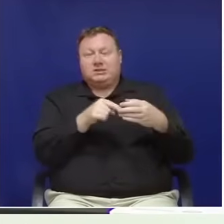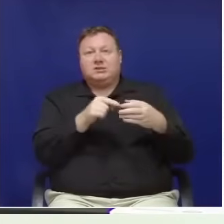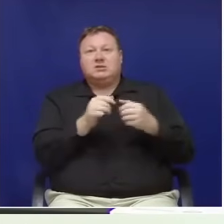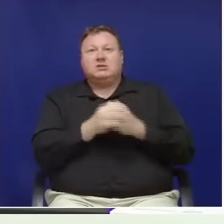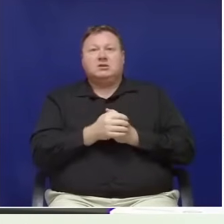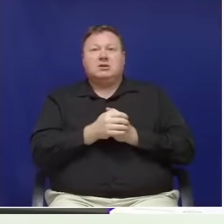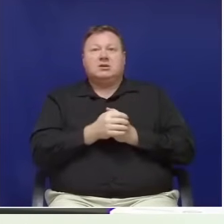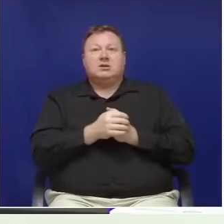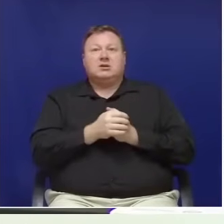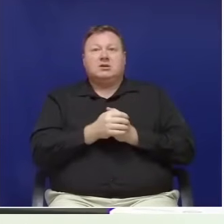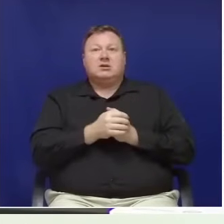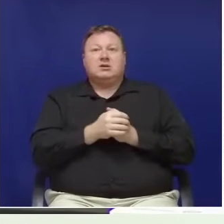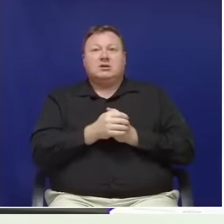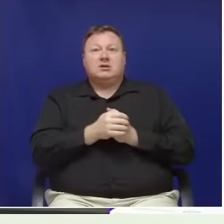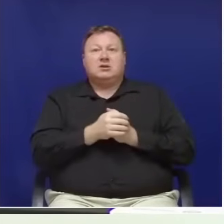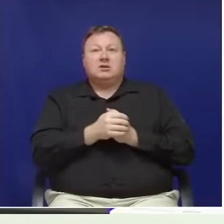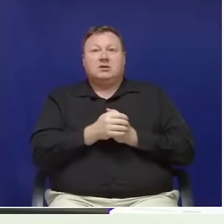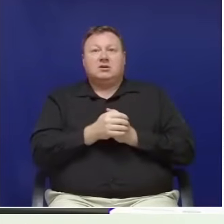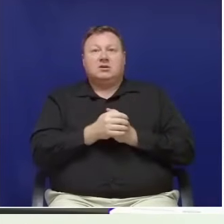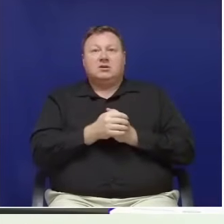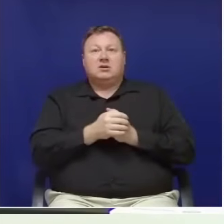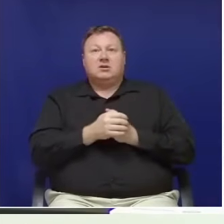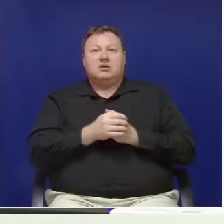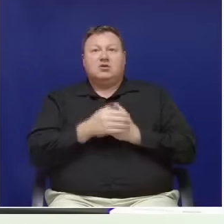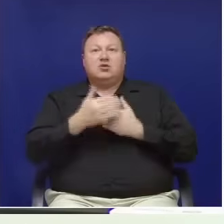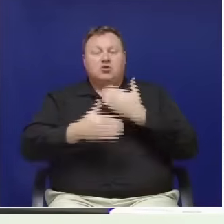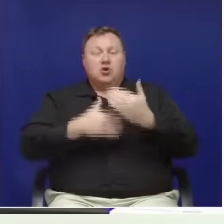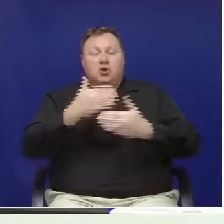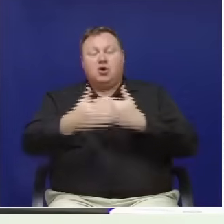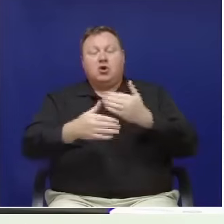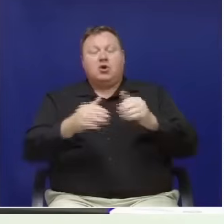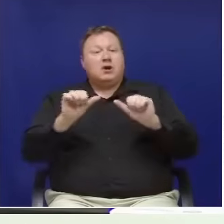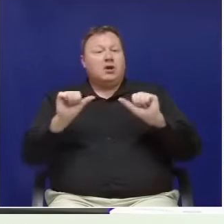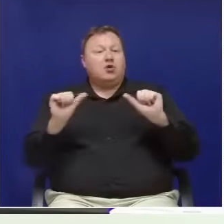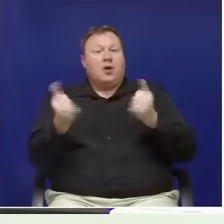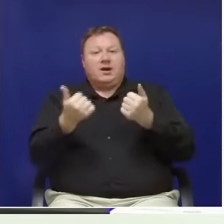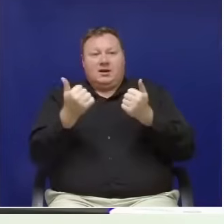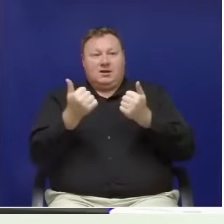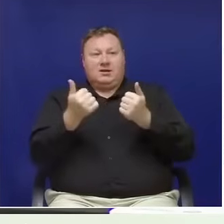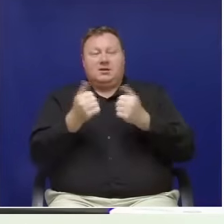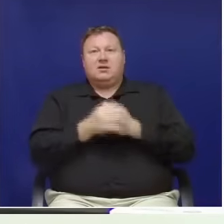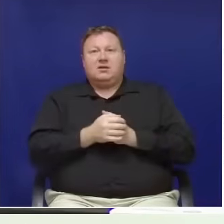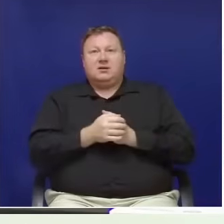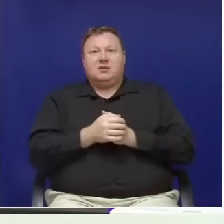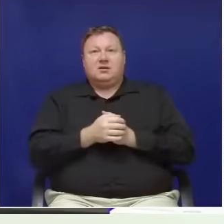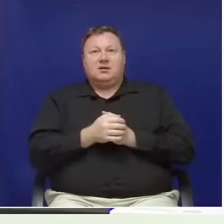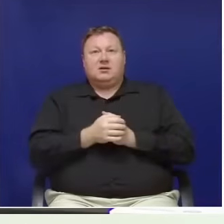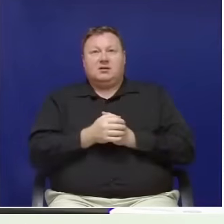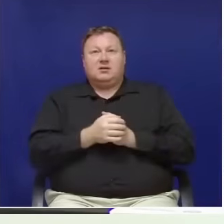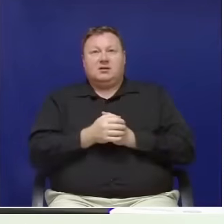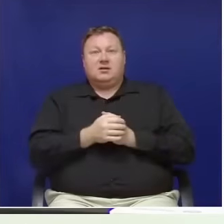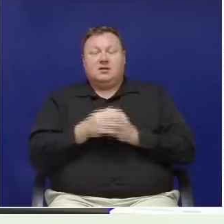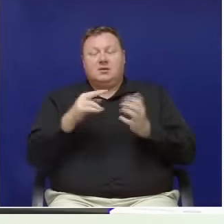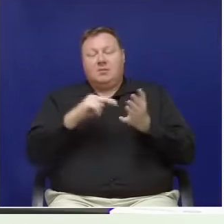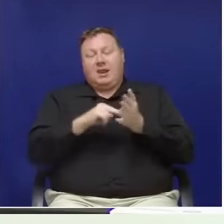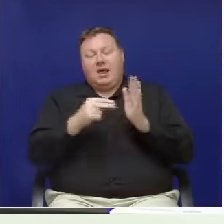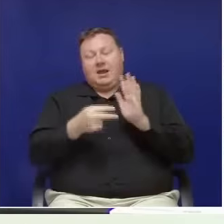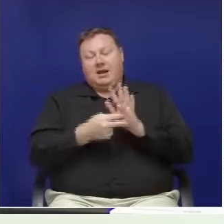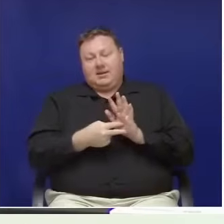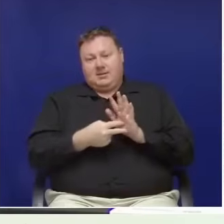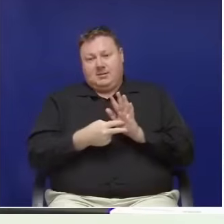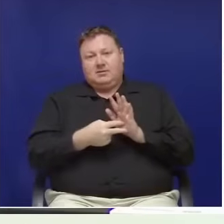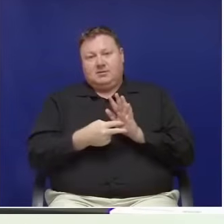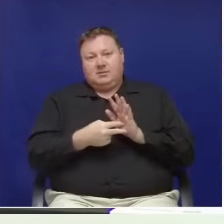the Journey to Greatness, the Journey to Greatness Plan,